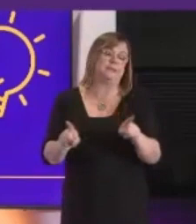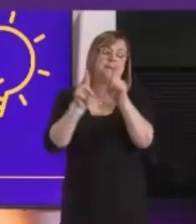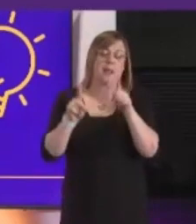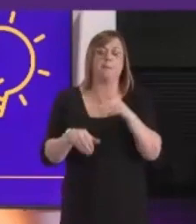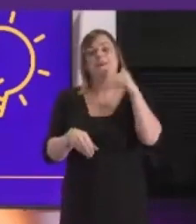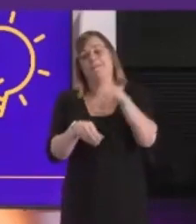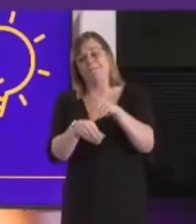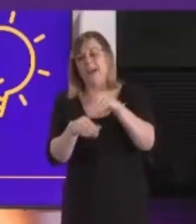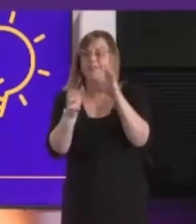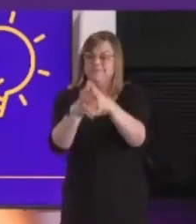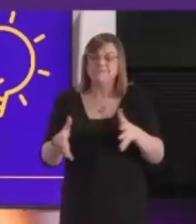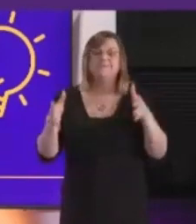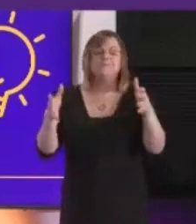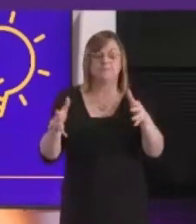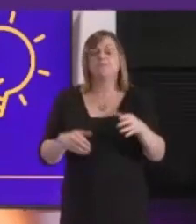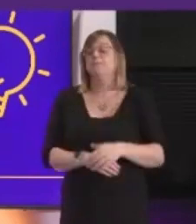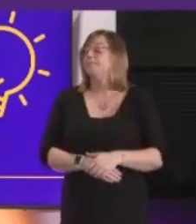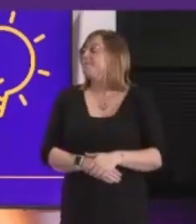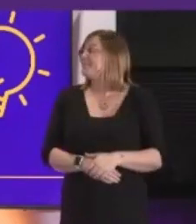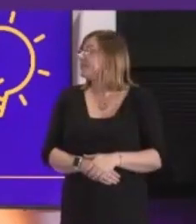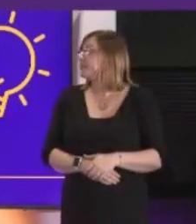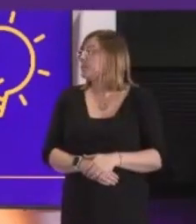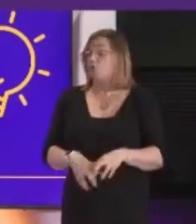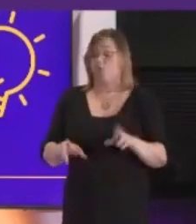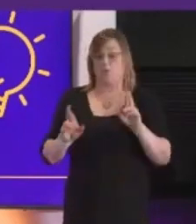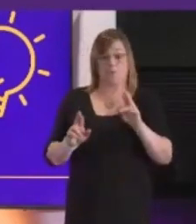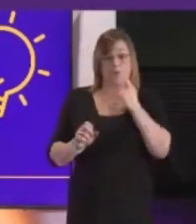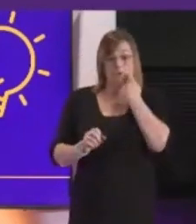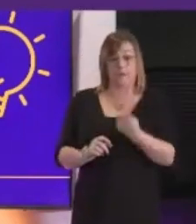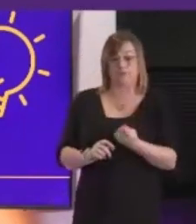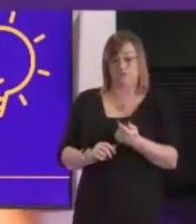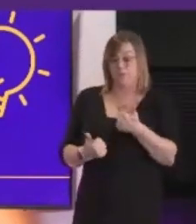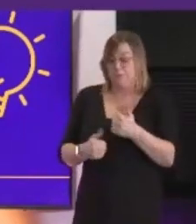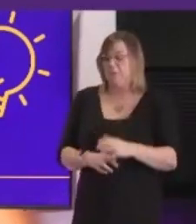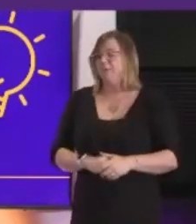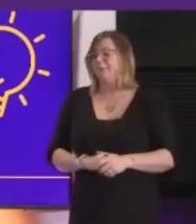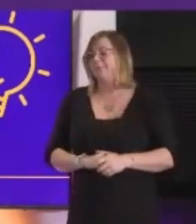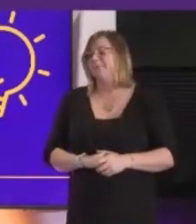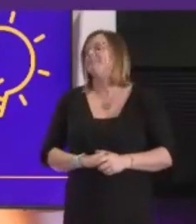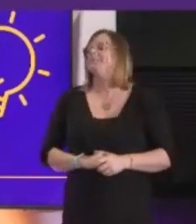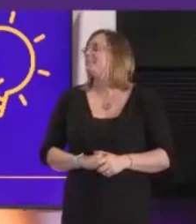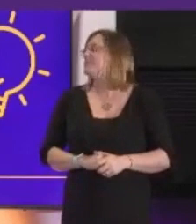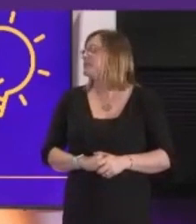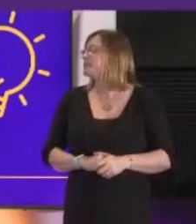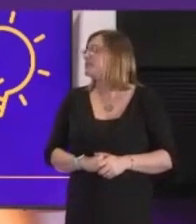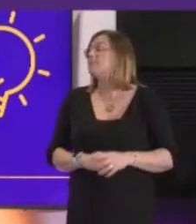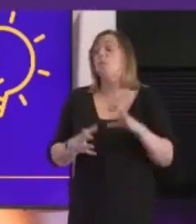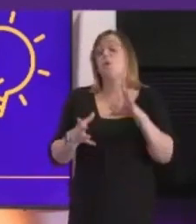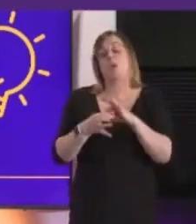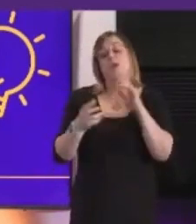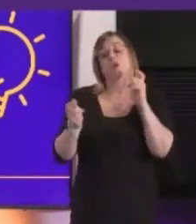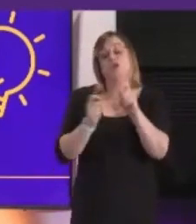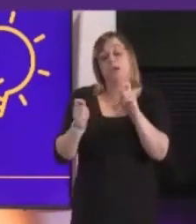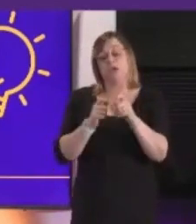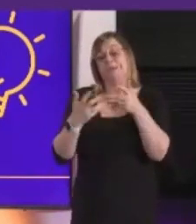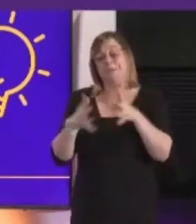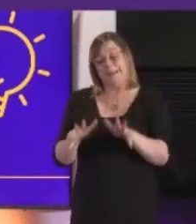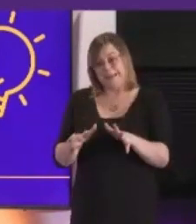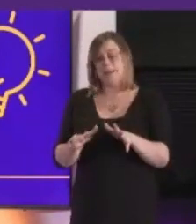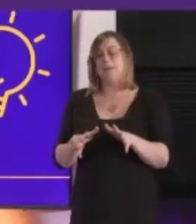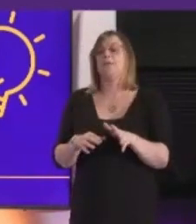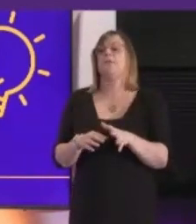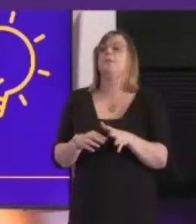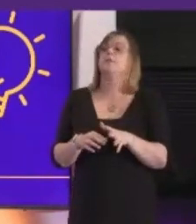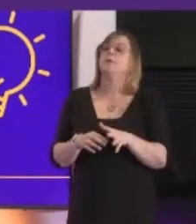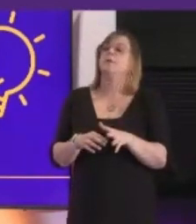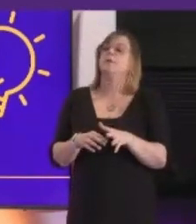impact it had. So that's tomorrow. Fingers crossed for tomorrow. Yes. In terms of the changes that you made and the sense of shift